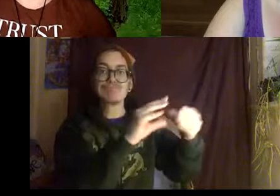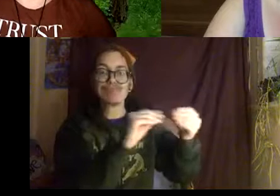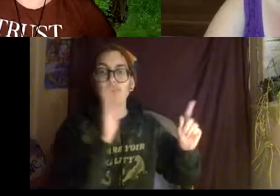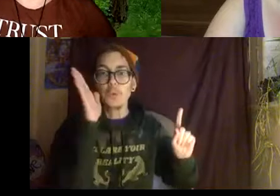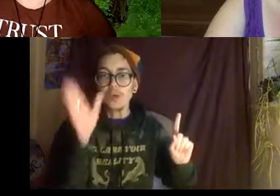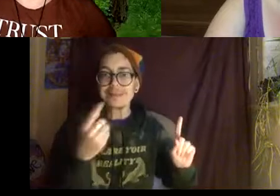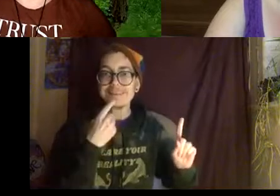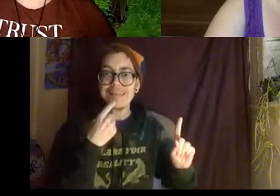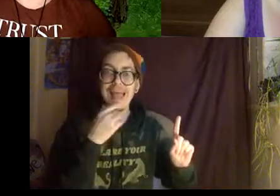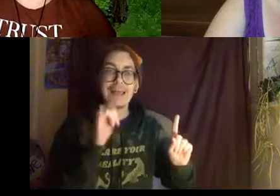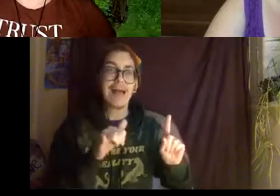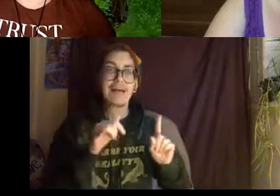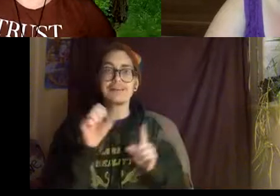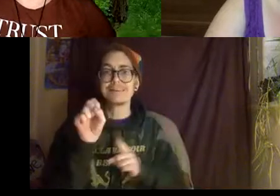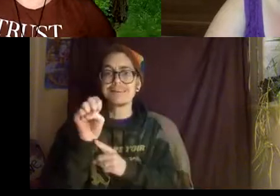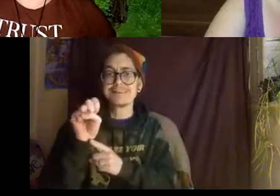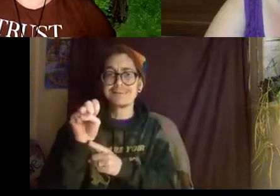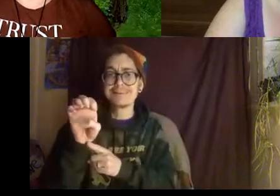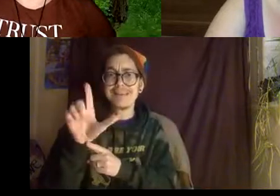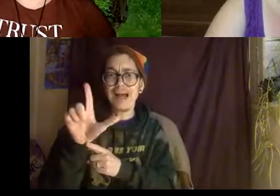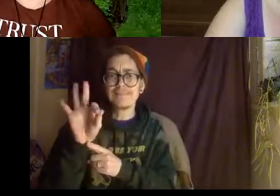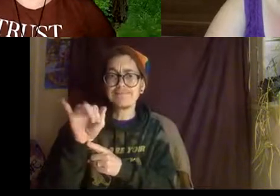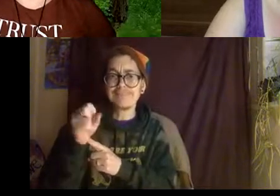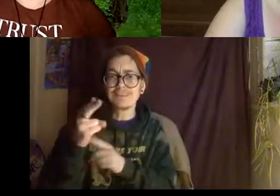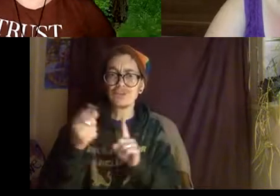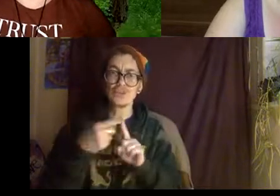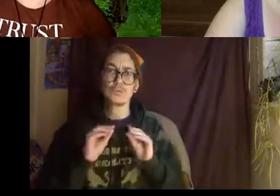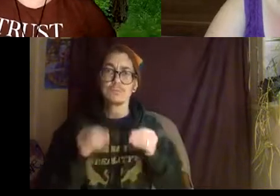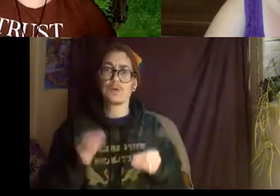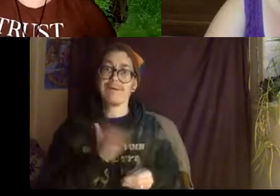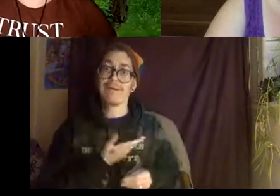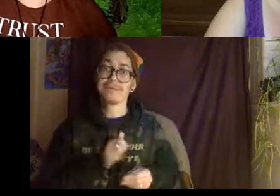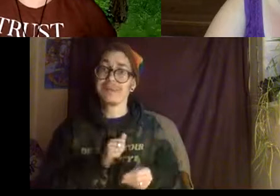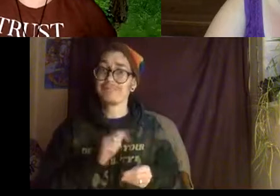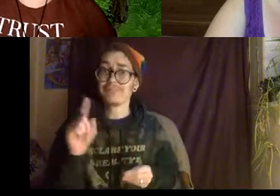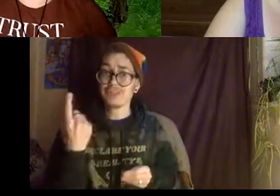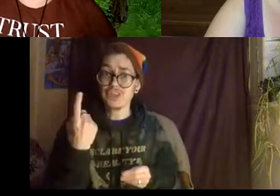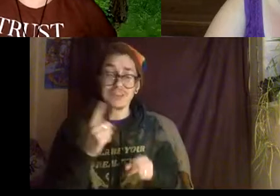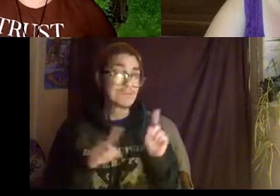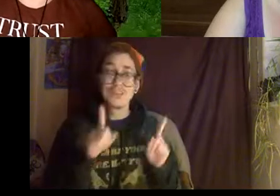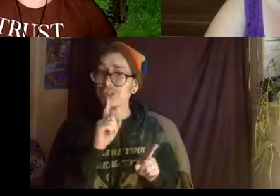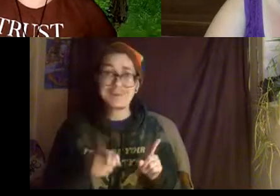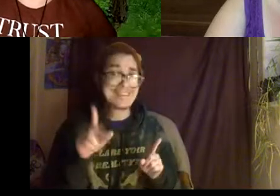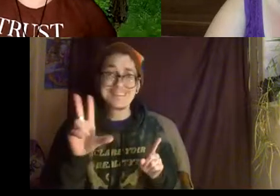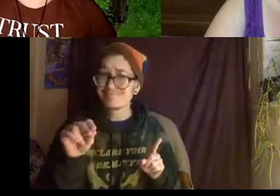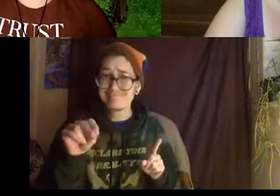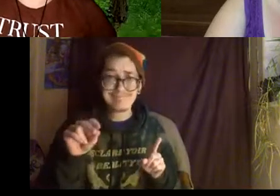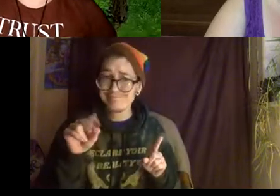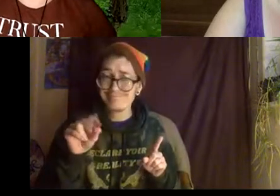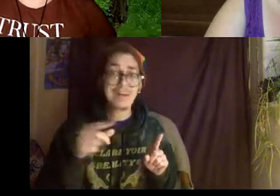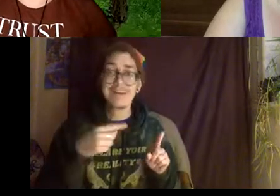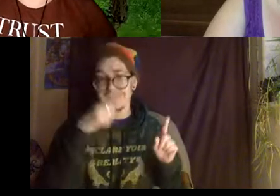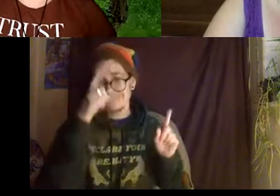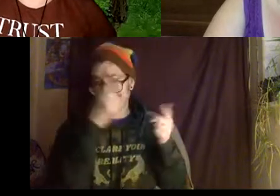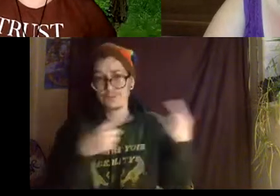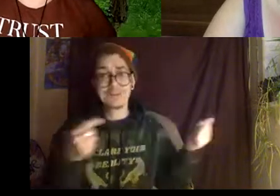The world out there has a lot of stories that it's selfish to put our needs first. But